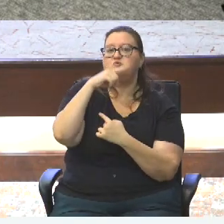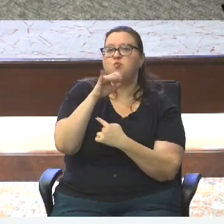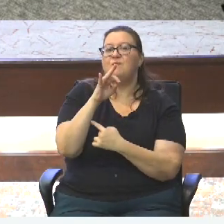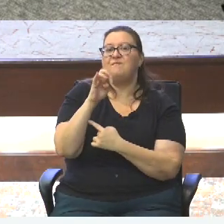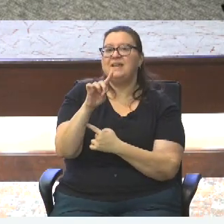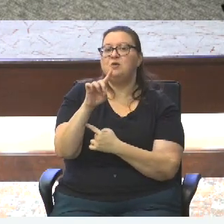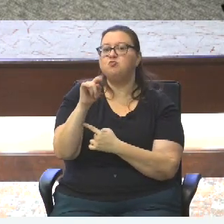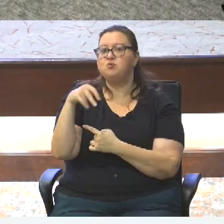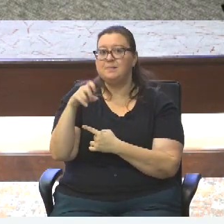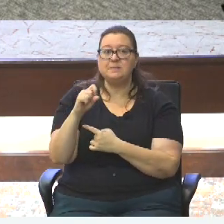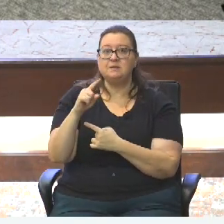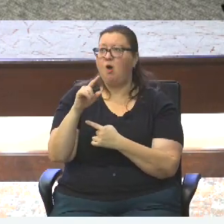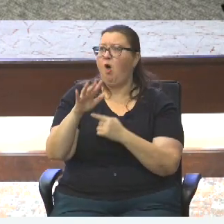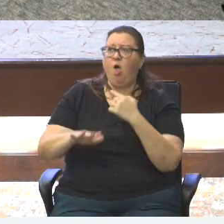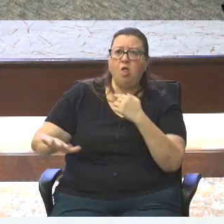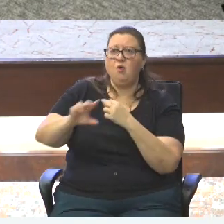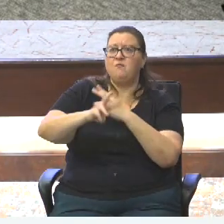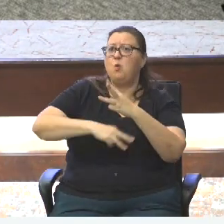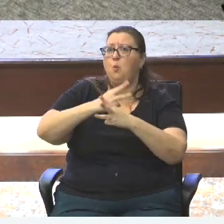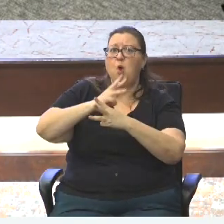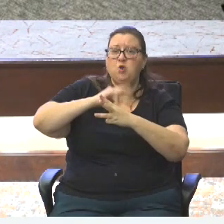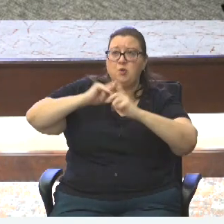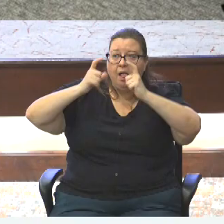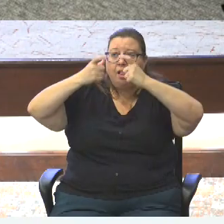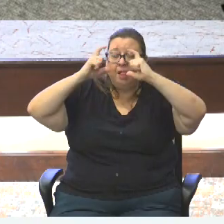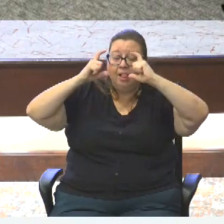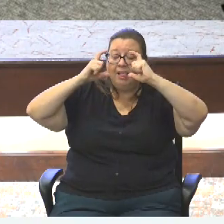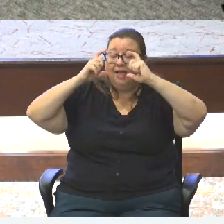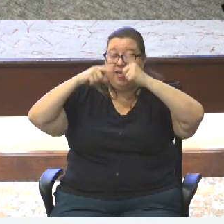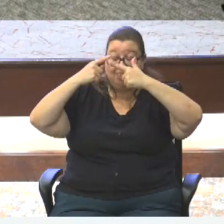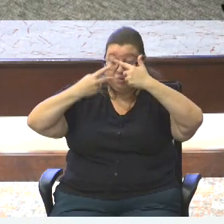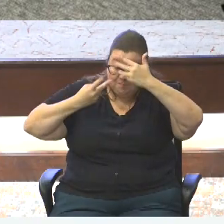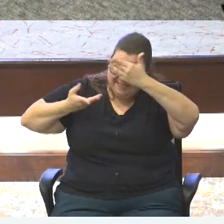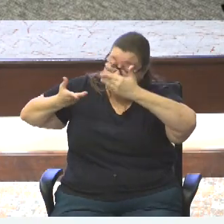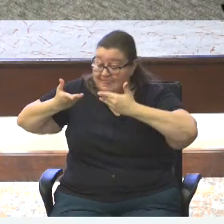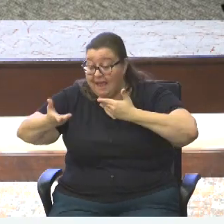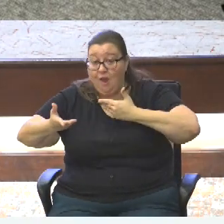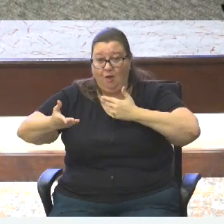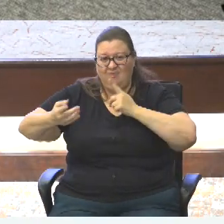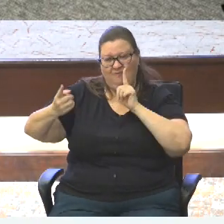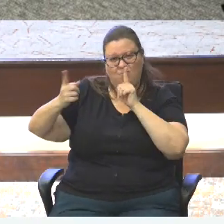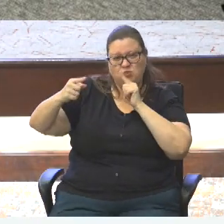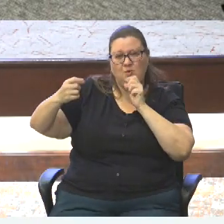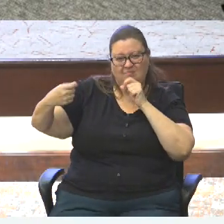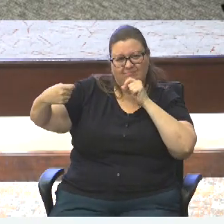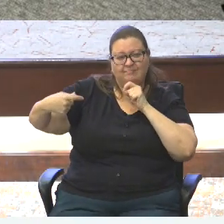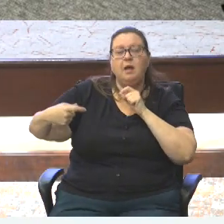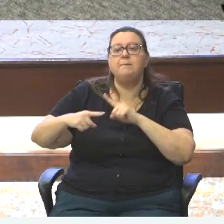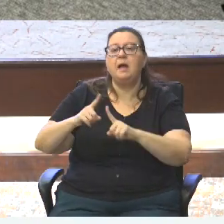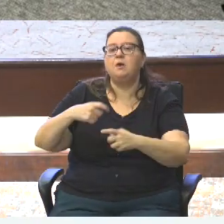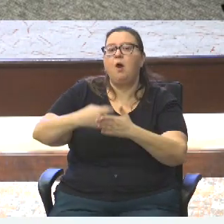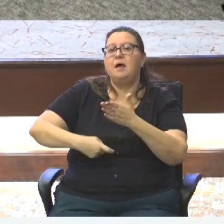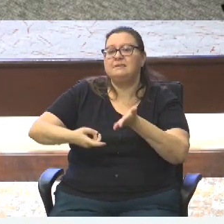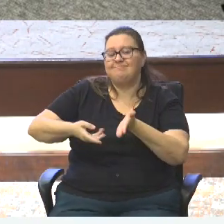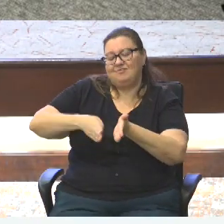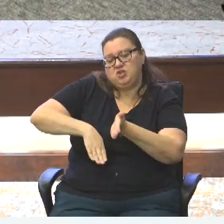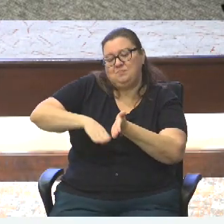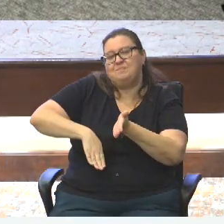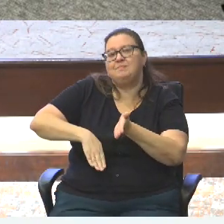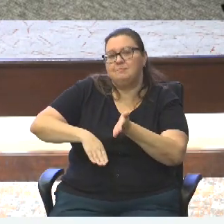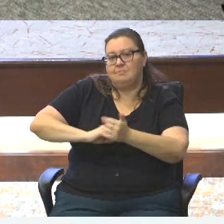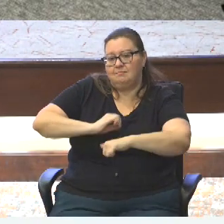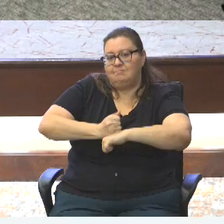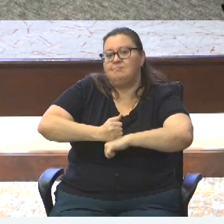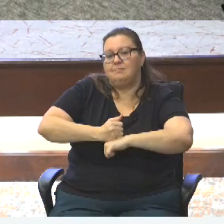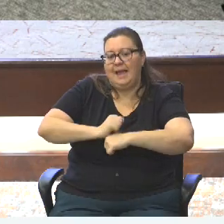trips to landmarks worldwide. This visit really offered some of those best practices on cost-effective implementation